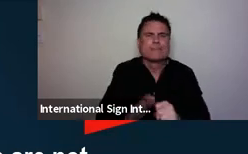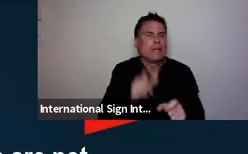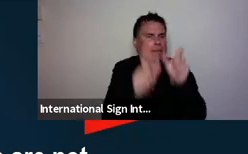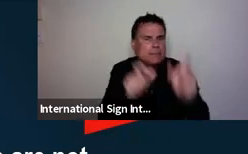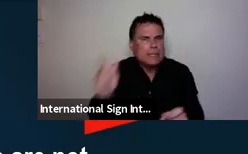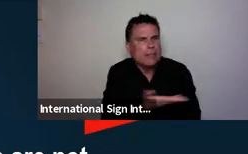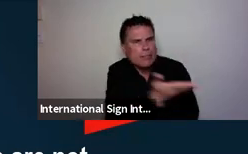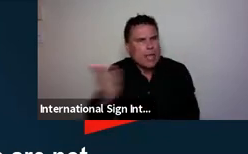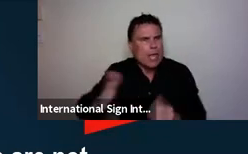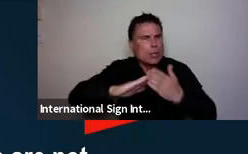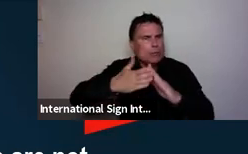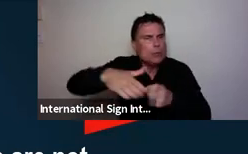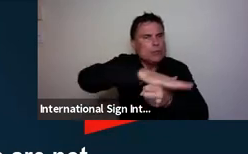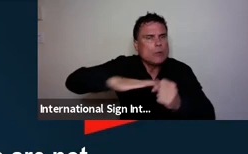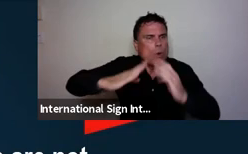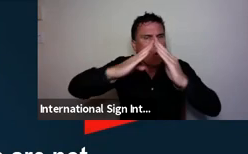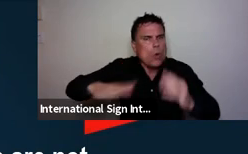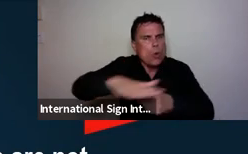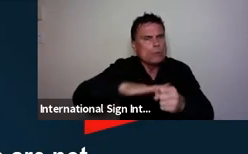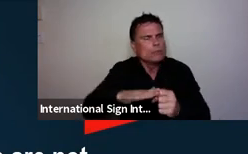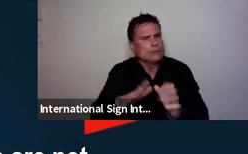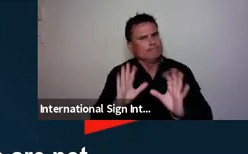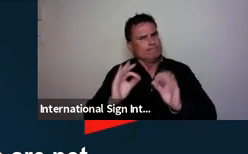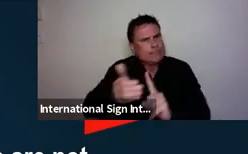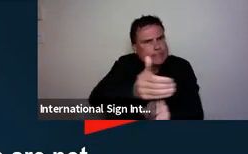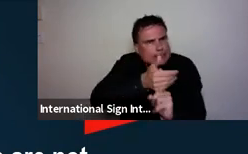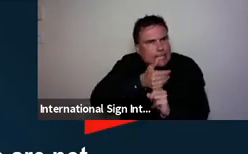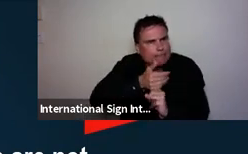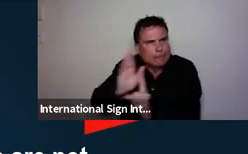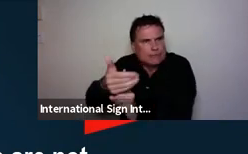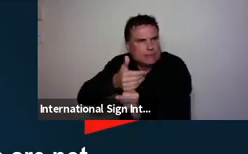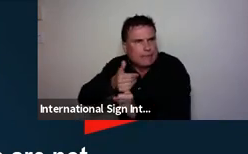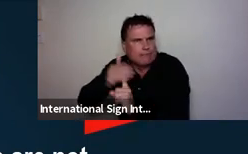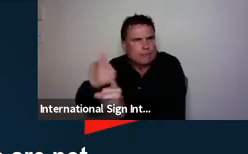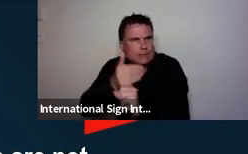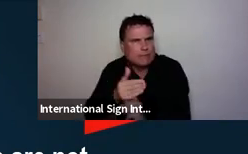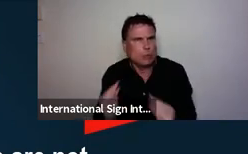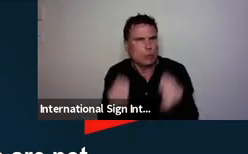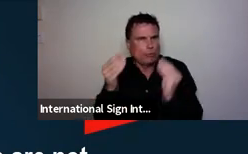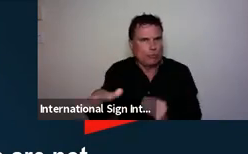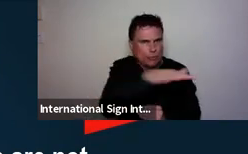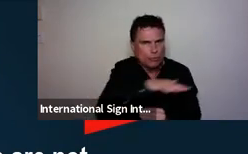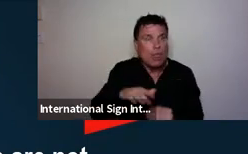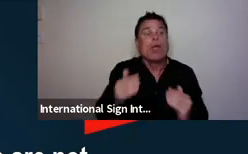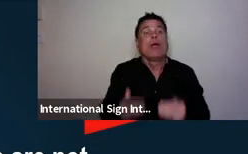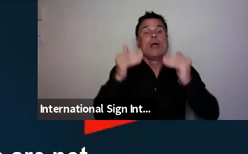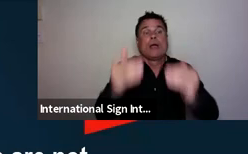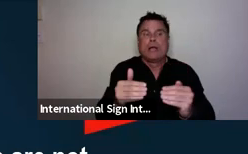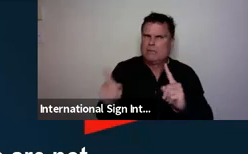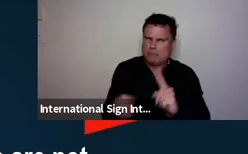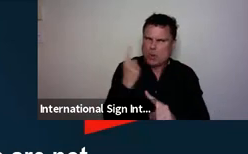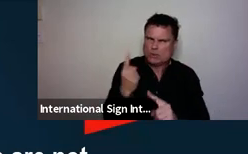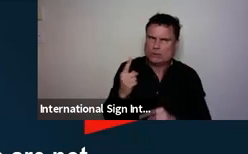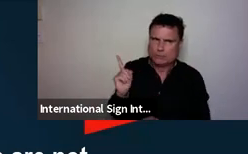many of them already are. This next point is actually very important. We wanted to also ensure